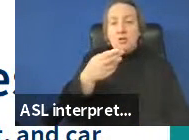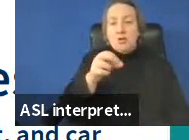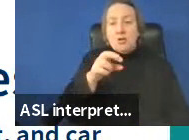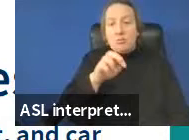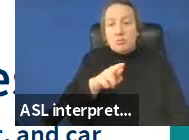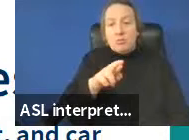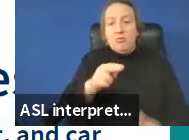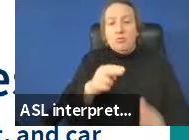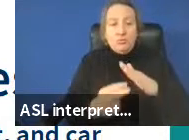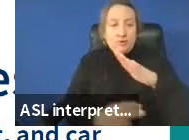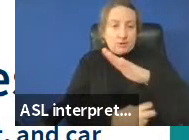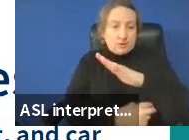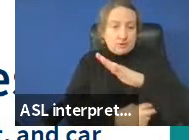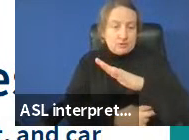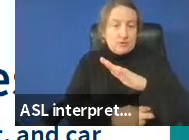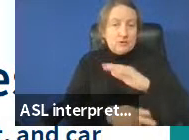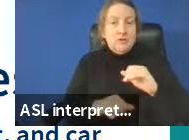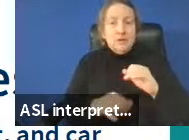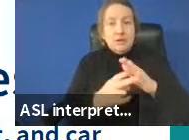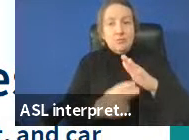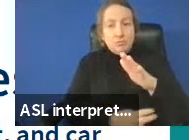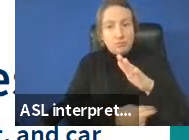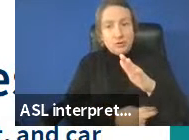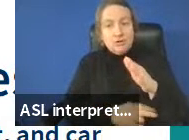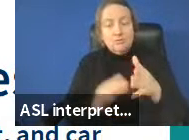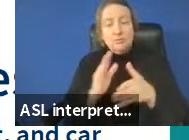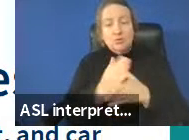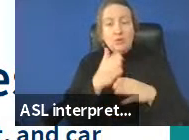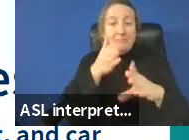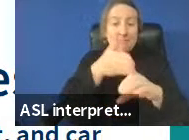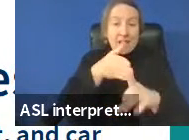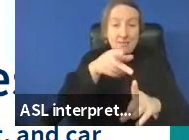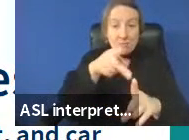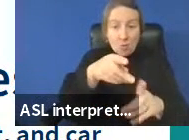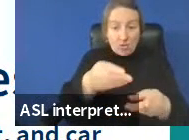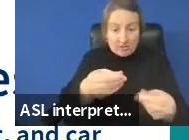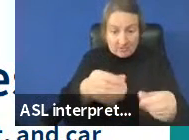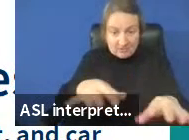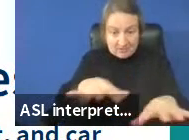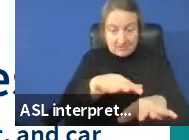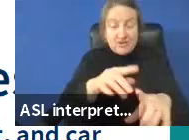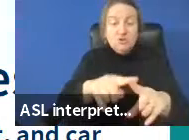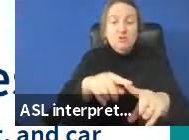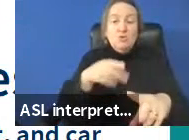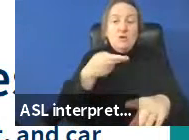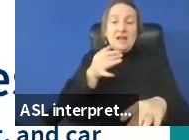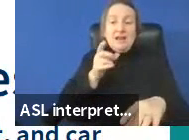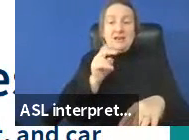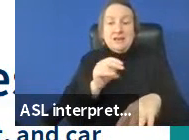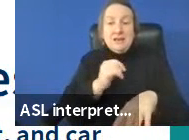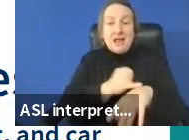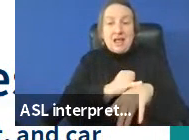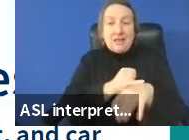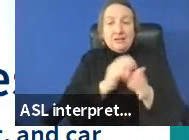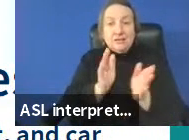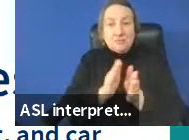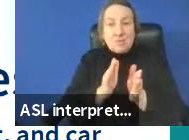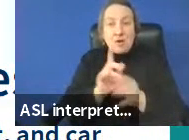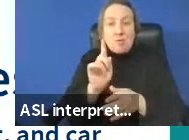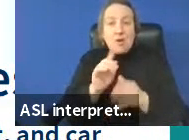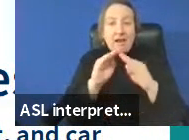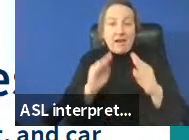that connects mainland of Portland to Hayden Island across that smaller waterway where the houseboats